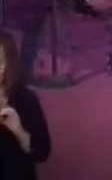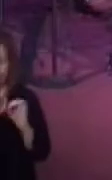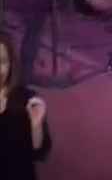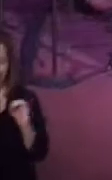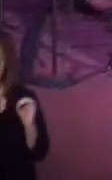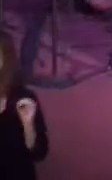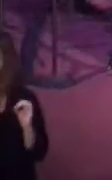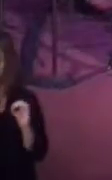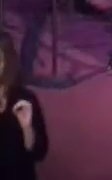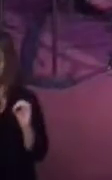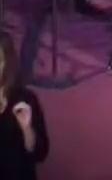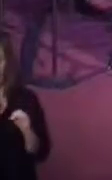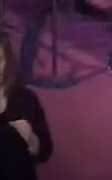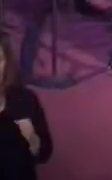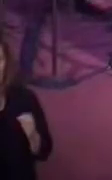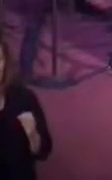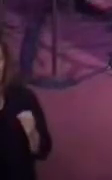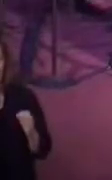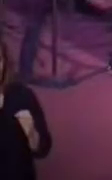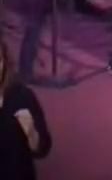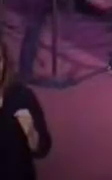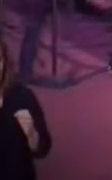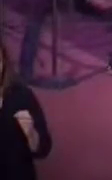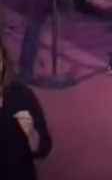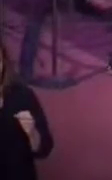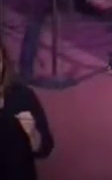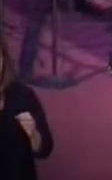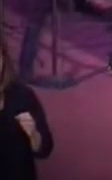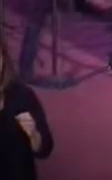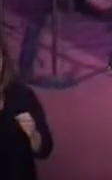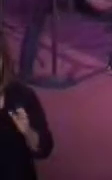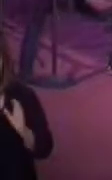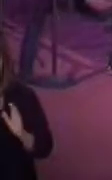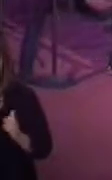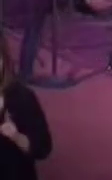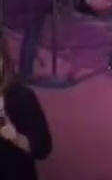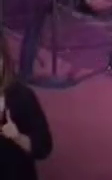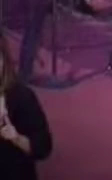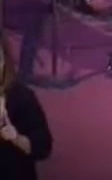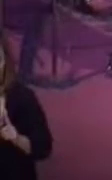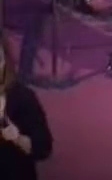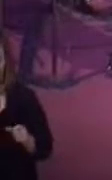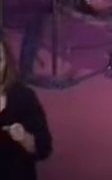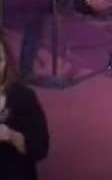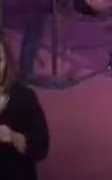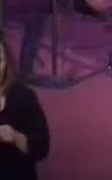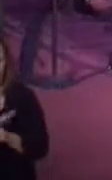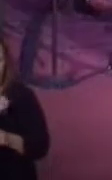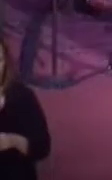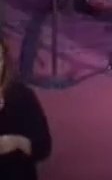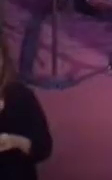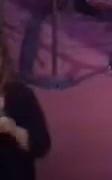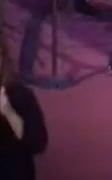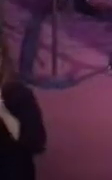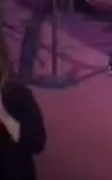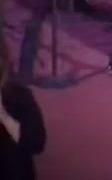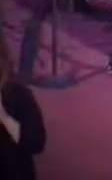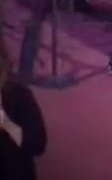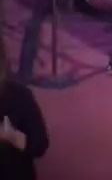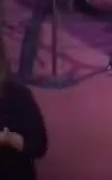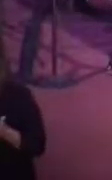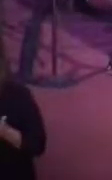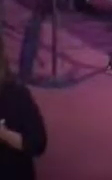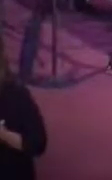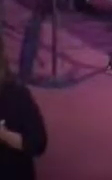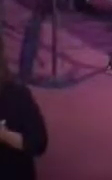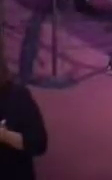all. And this is incredible, because here Daniel finds himself fulfilling prophecy written in Scripture 150